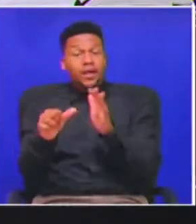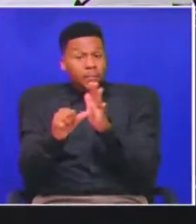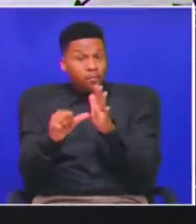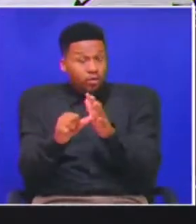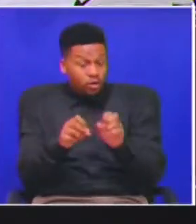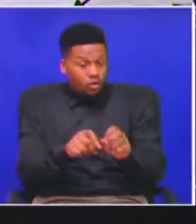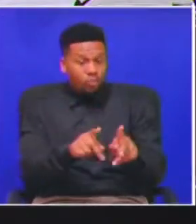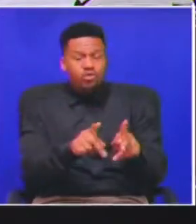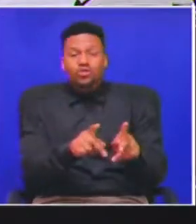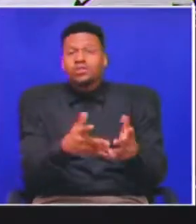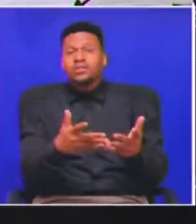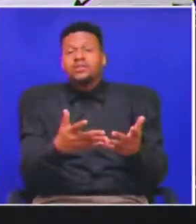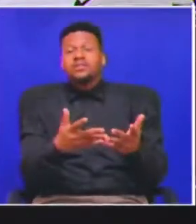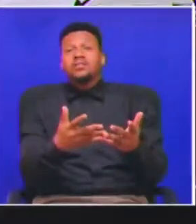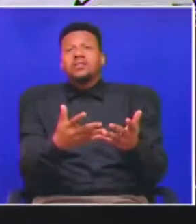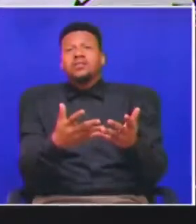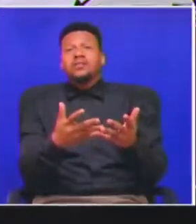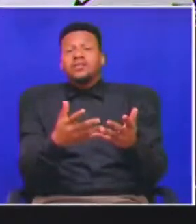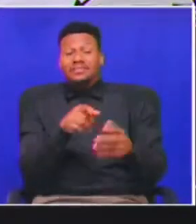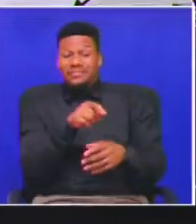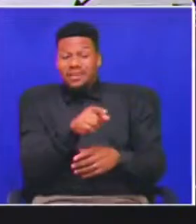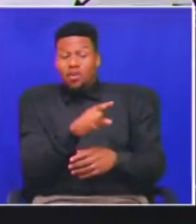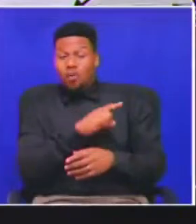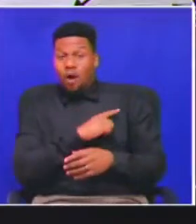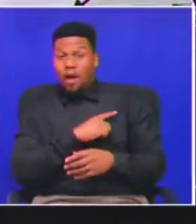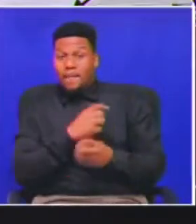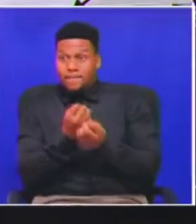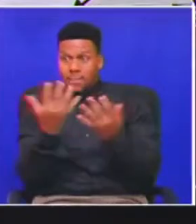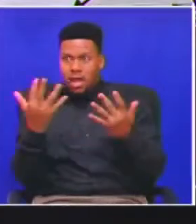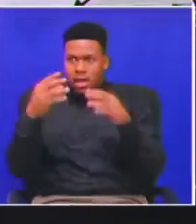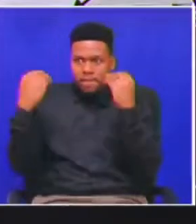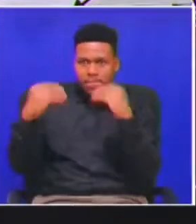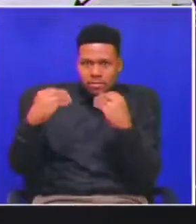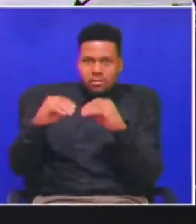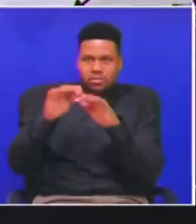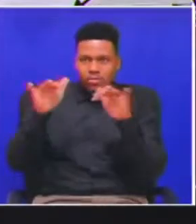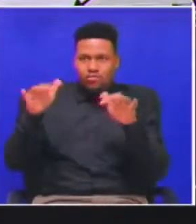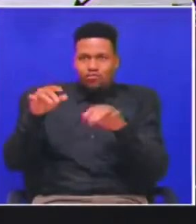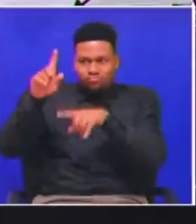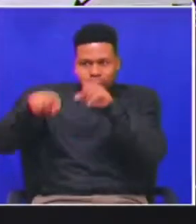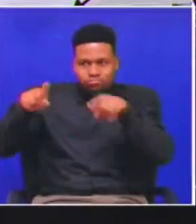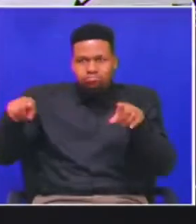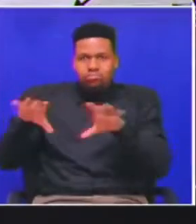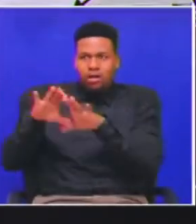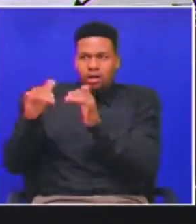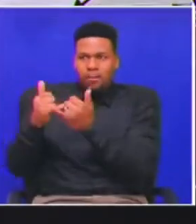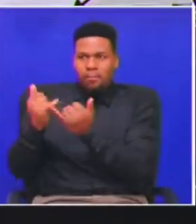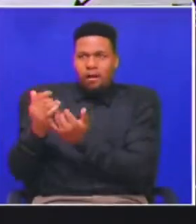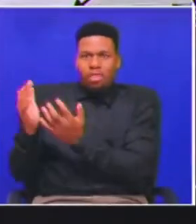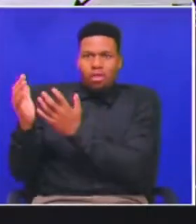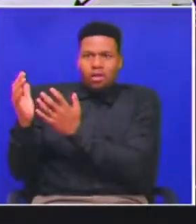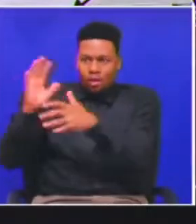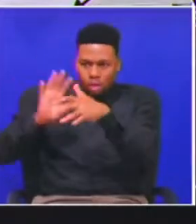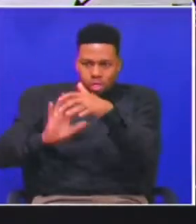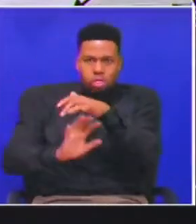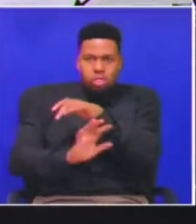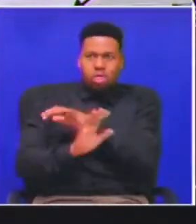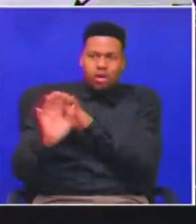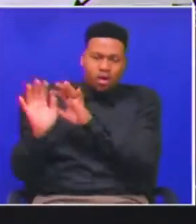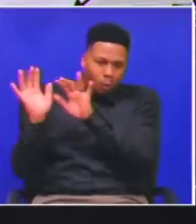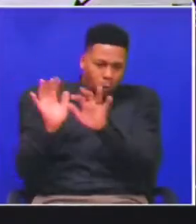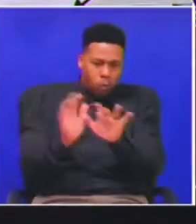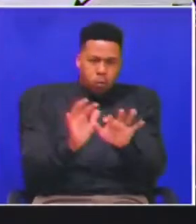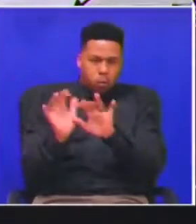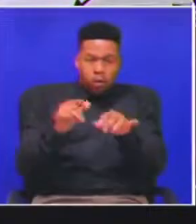as many business people from various companies will be thronging to our country to be part of